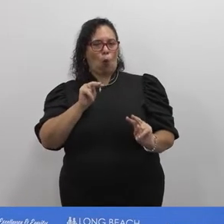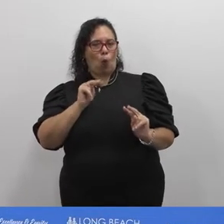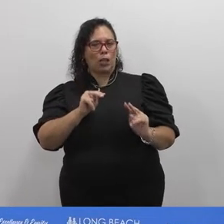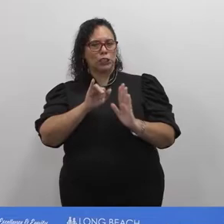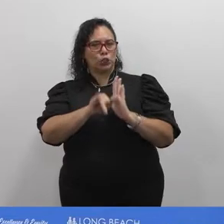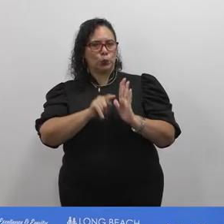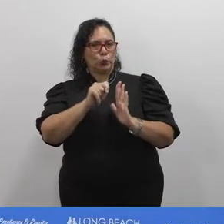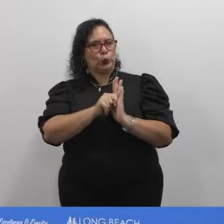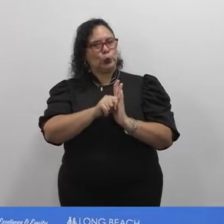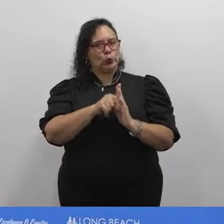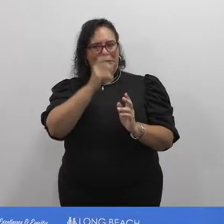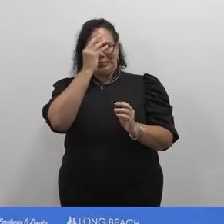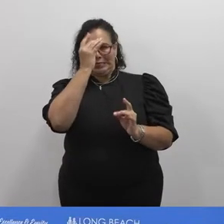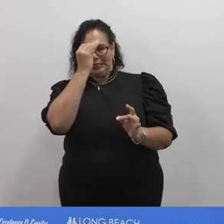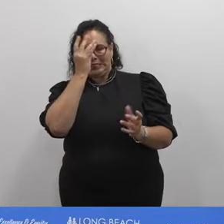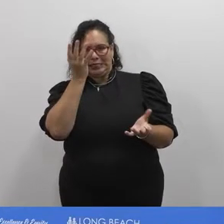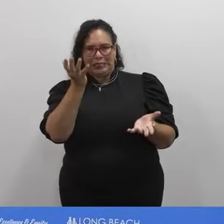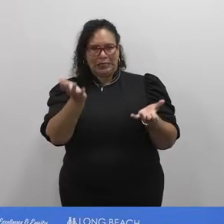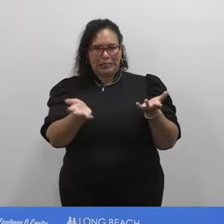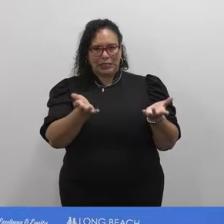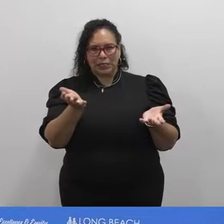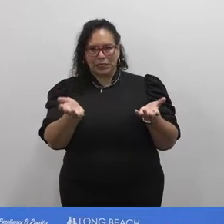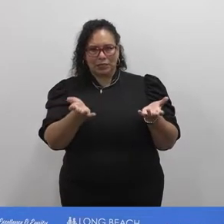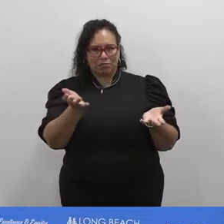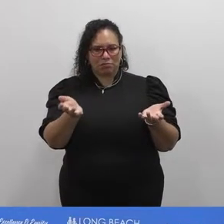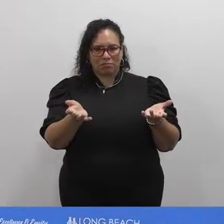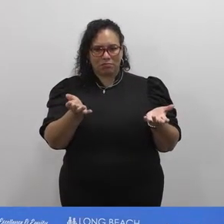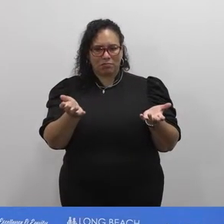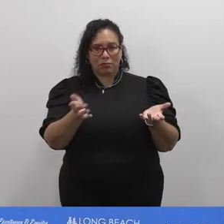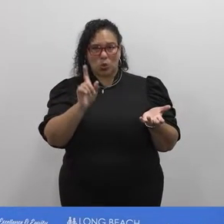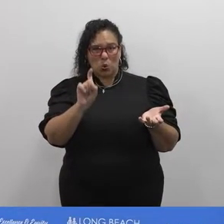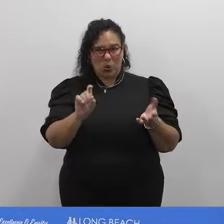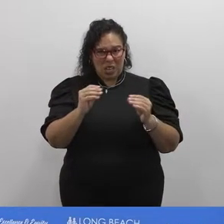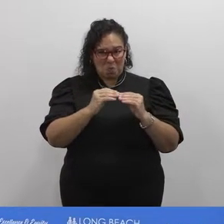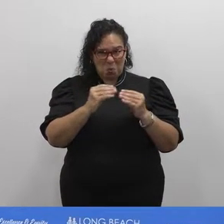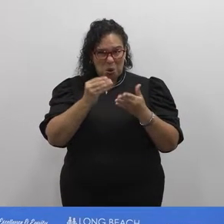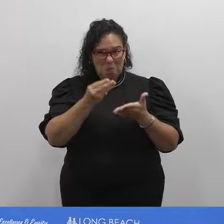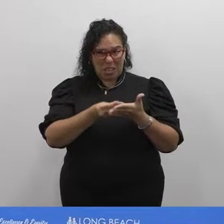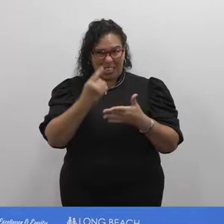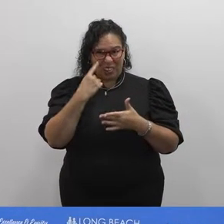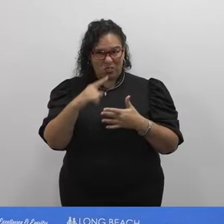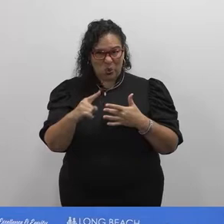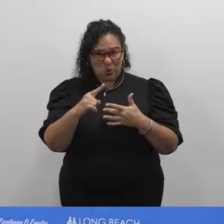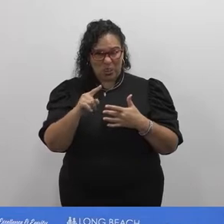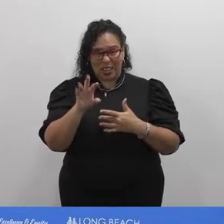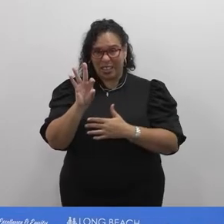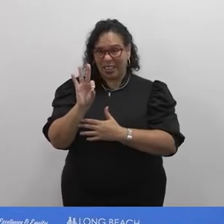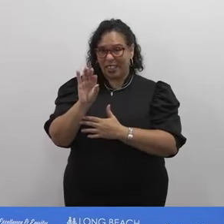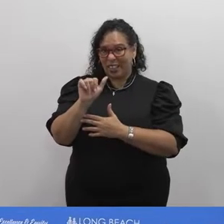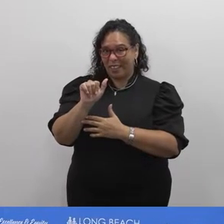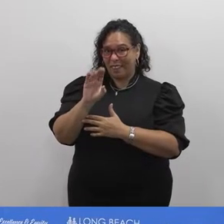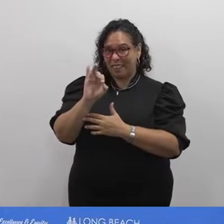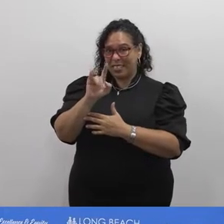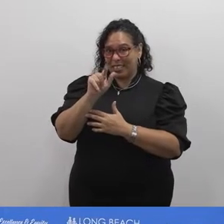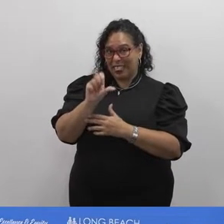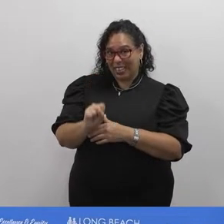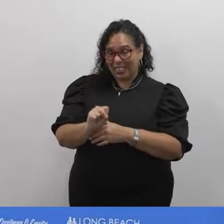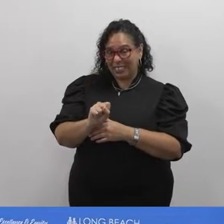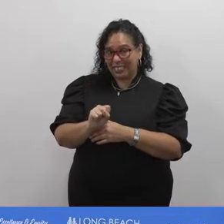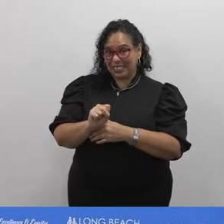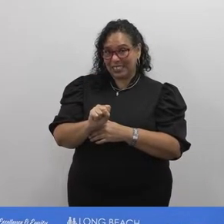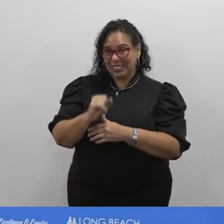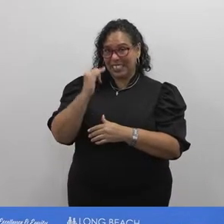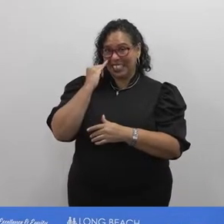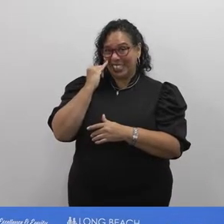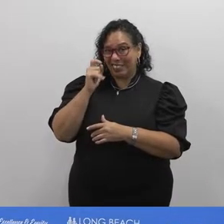so, you know, we need more money for facilities. Basically, if the need was identified at